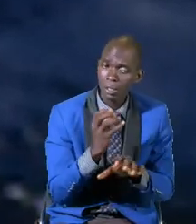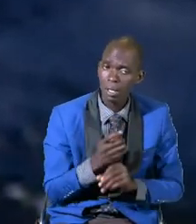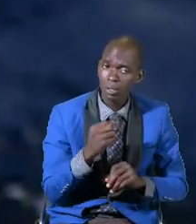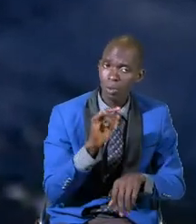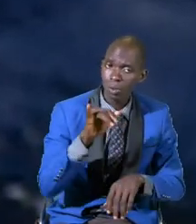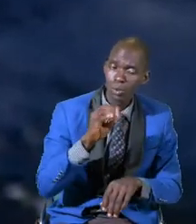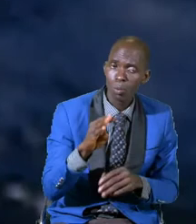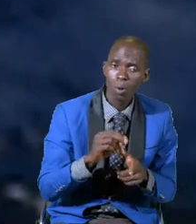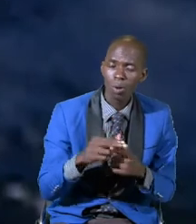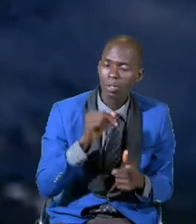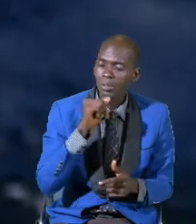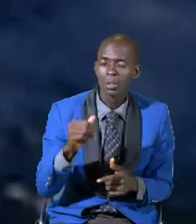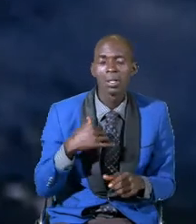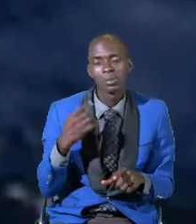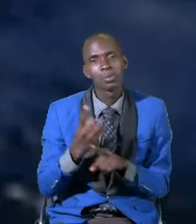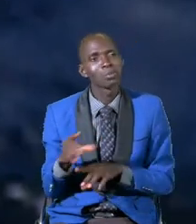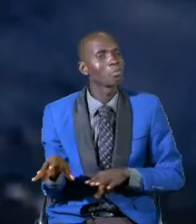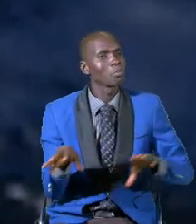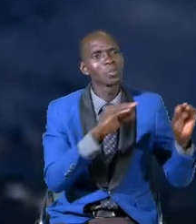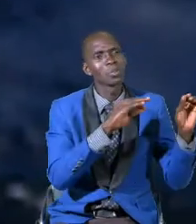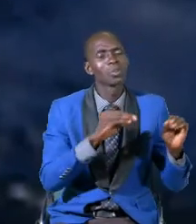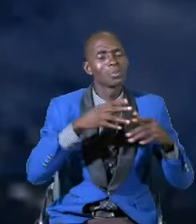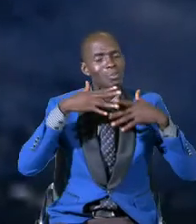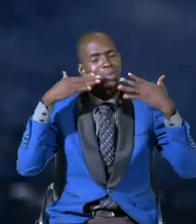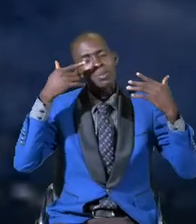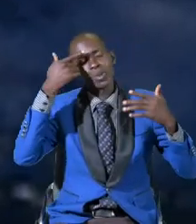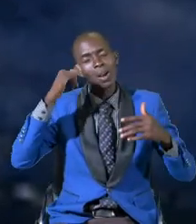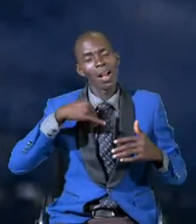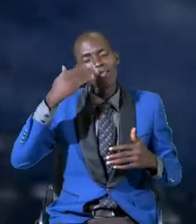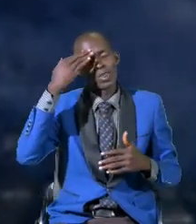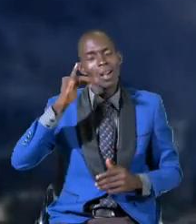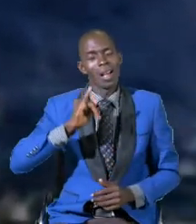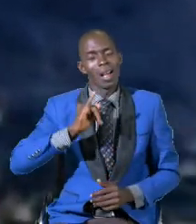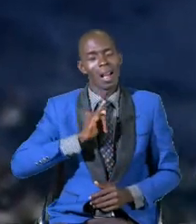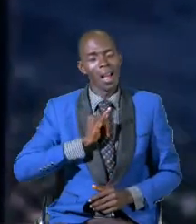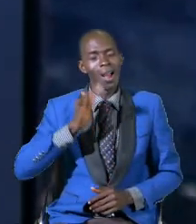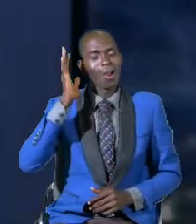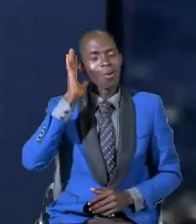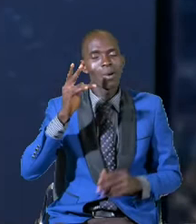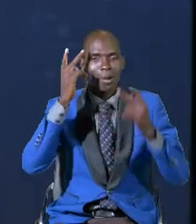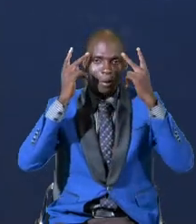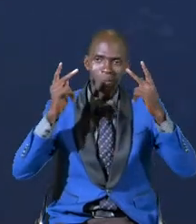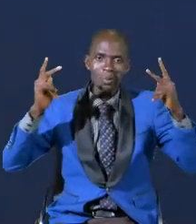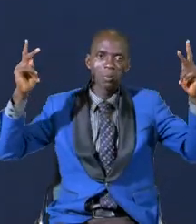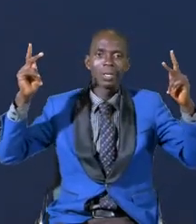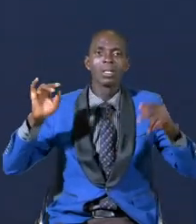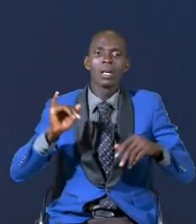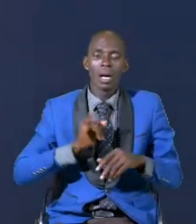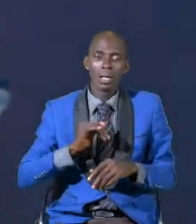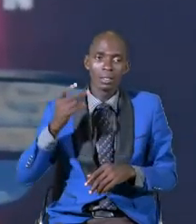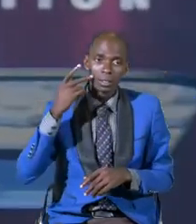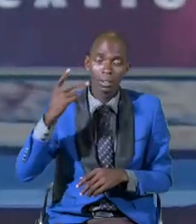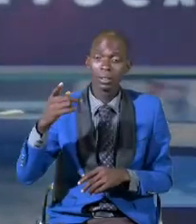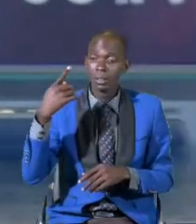that tells me on the inside that I will prosper. I see the mail coming in. I've not